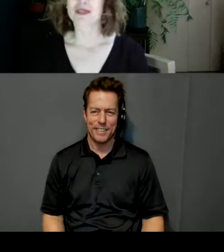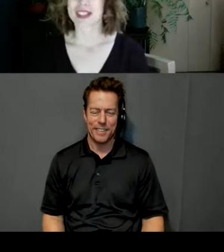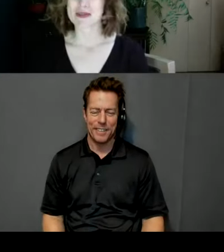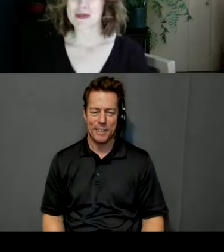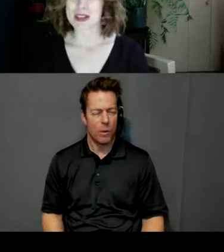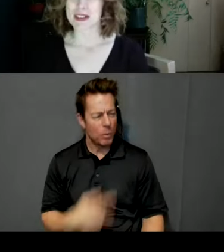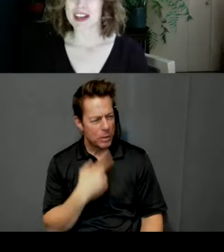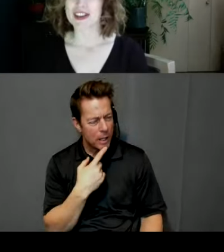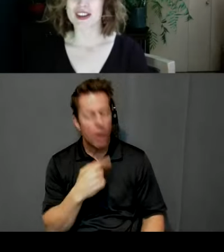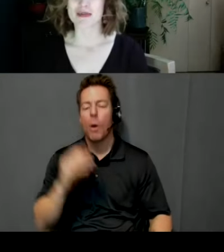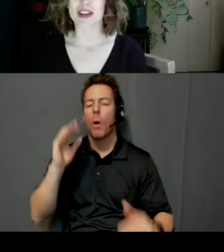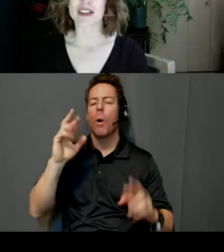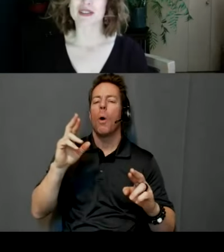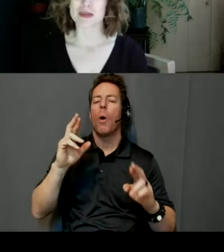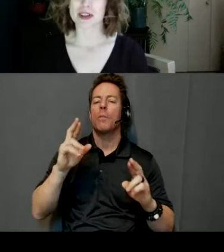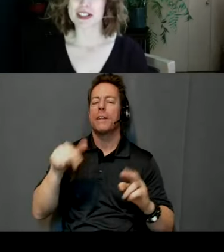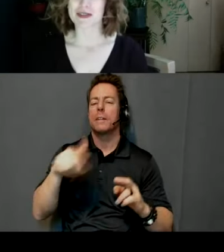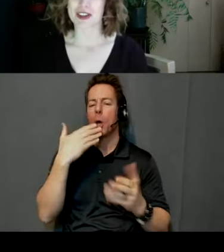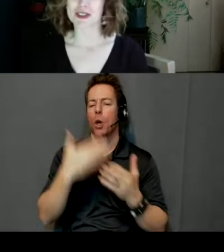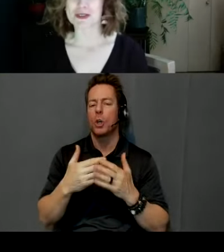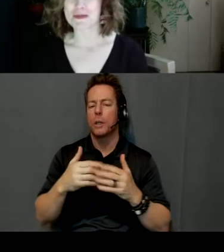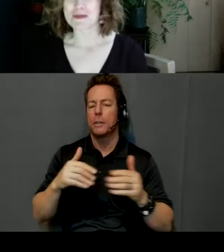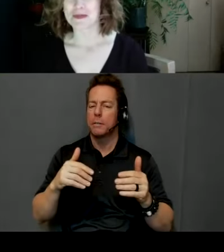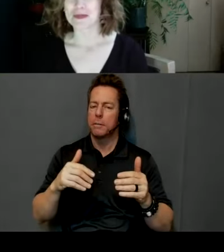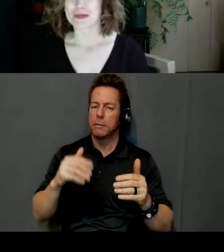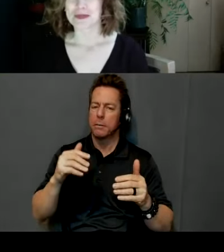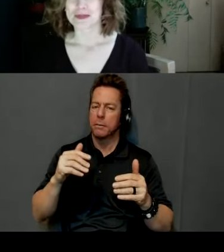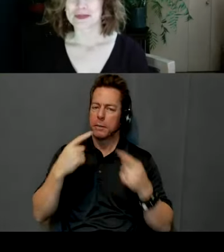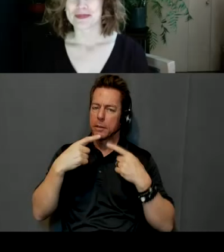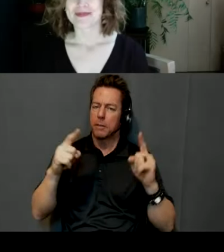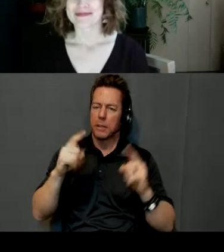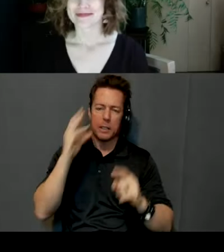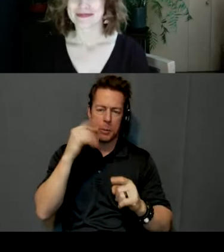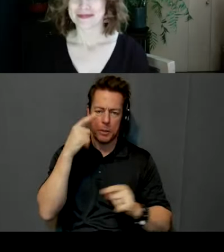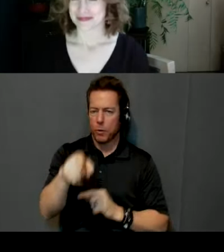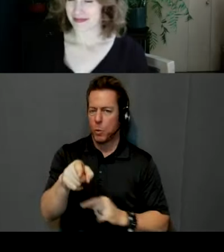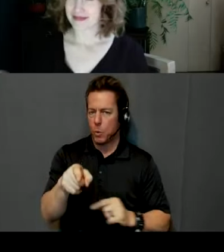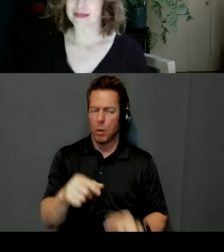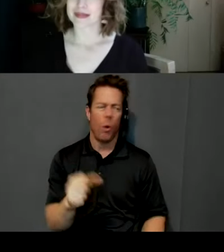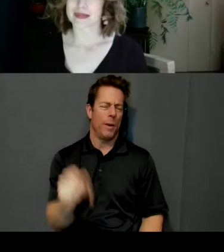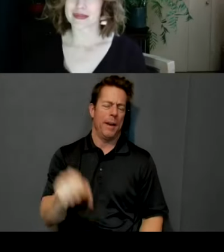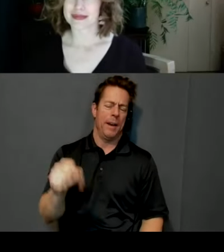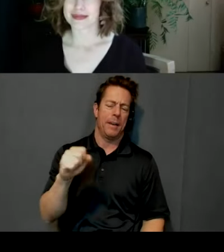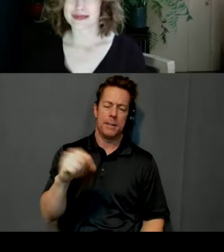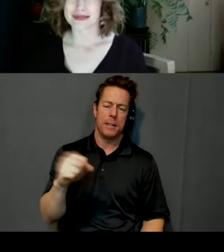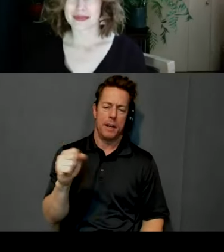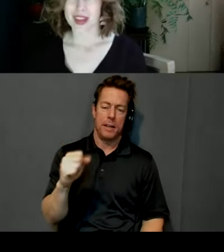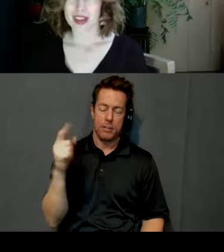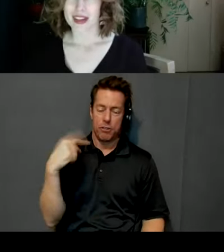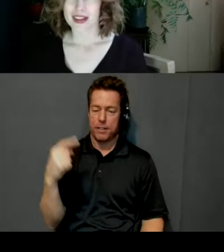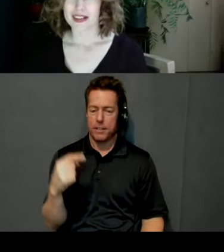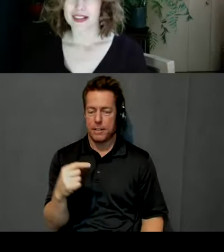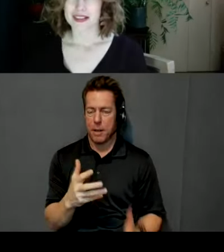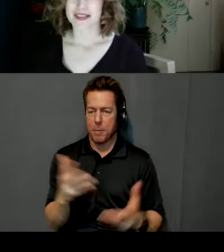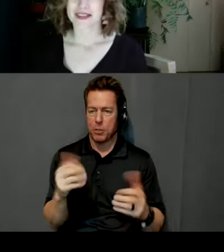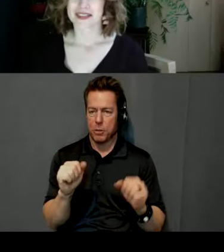said, hopefully this will be a good and productive experience for you. oh, for sure. I mean, it's just crazy how much you can